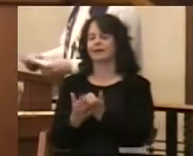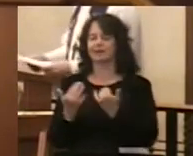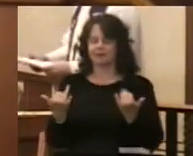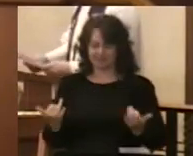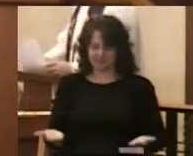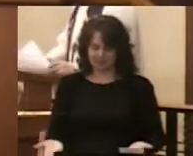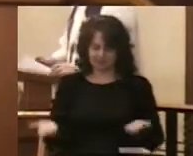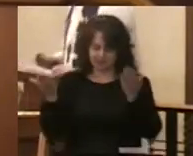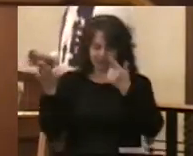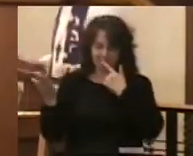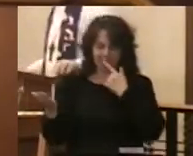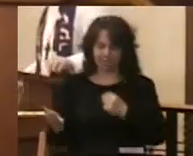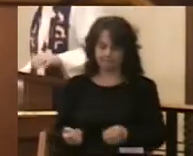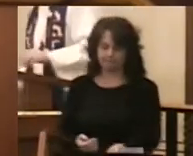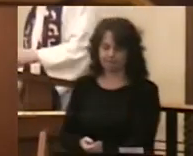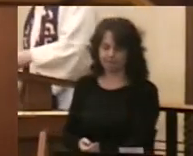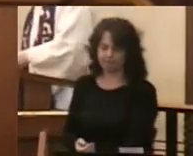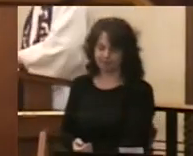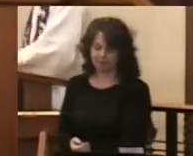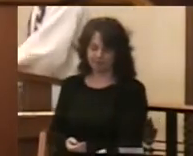as we sing our hymn of the day.